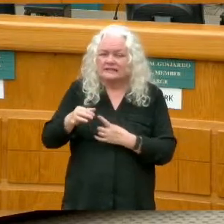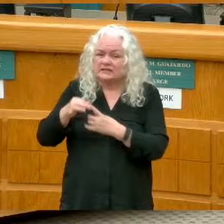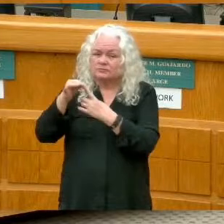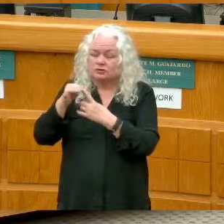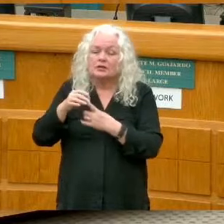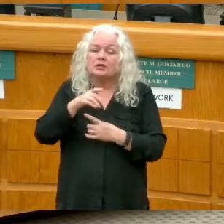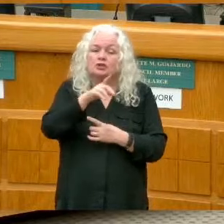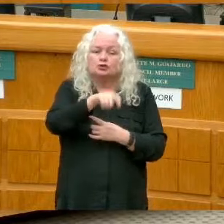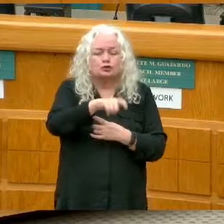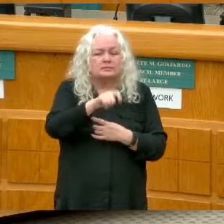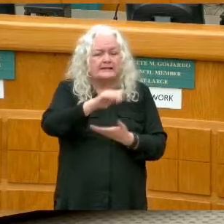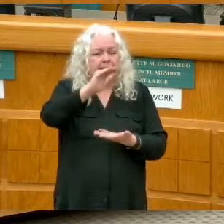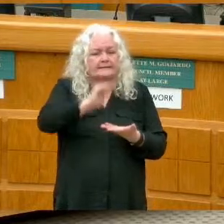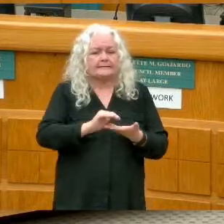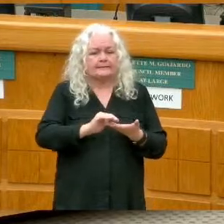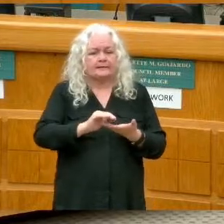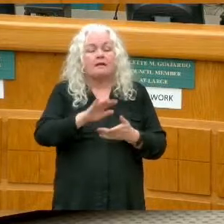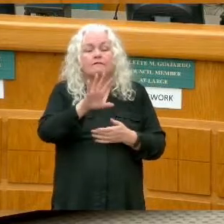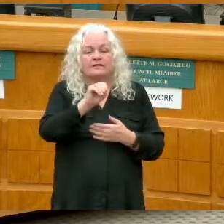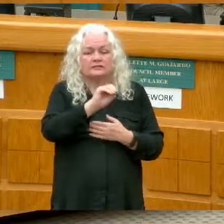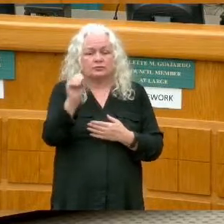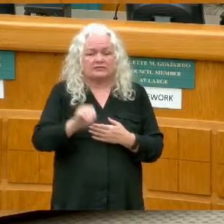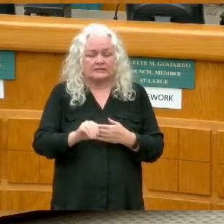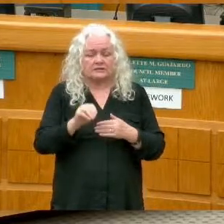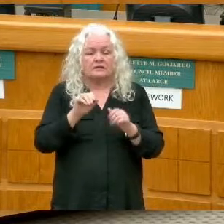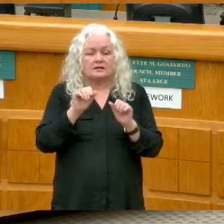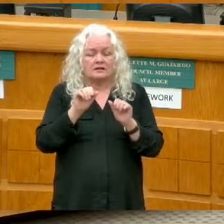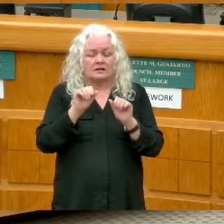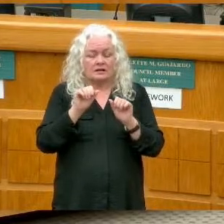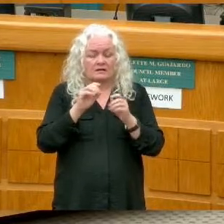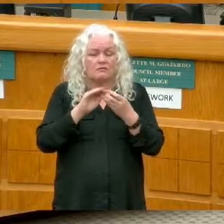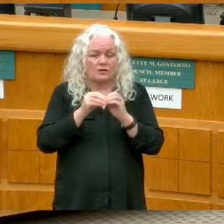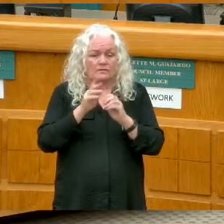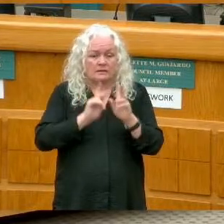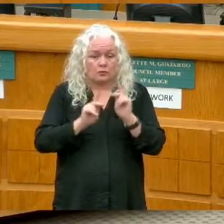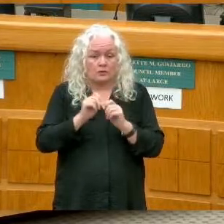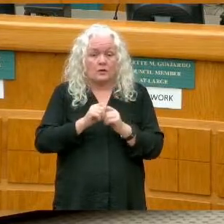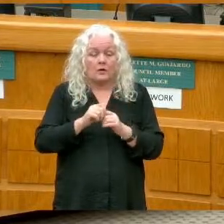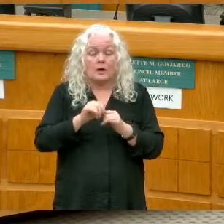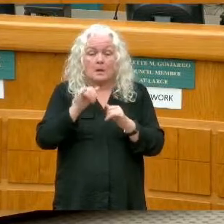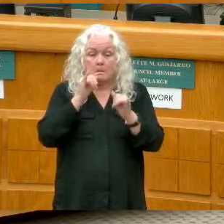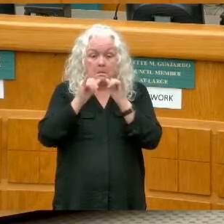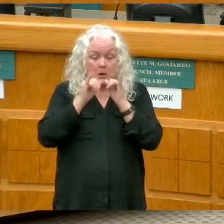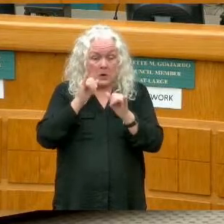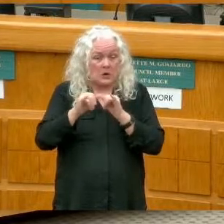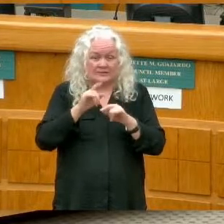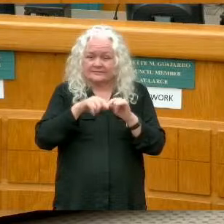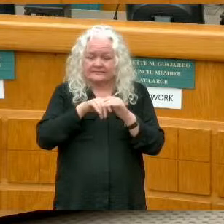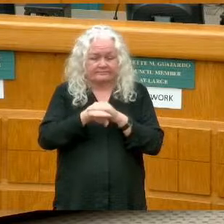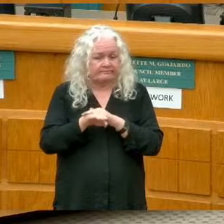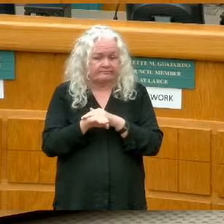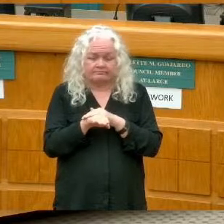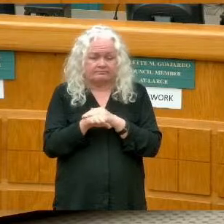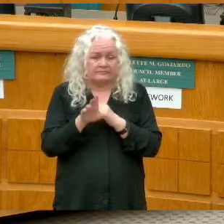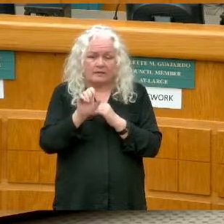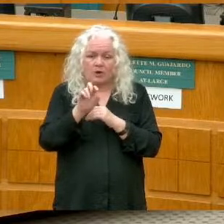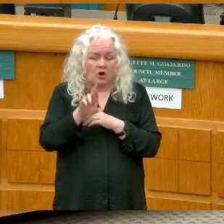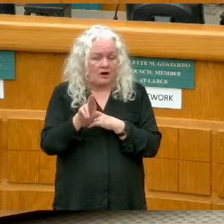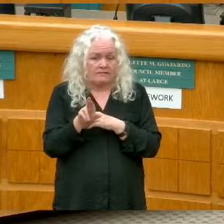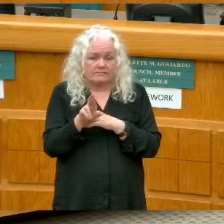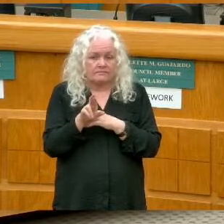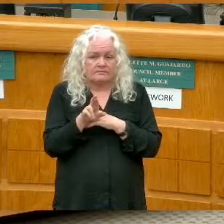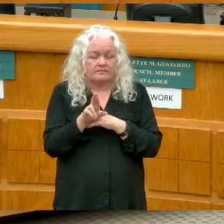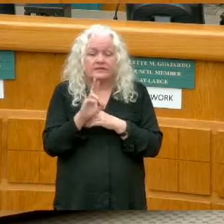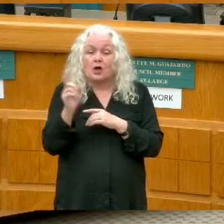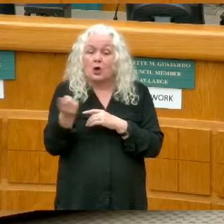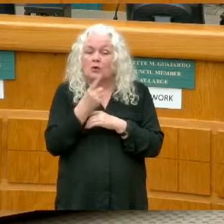more than 50% occupancy. Also, bars should not be visited. You can't go inside unless you're,